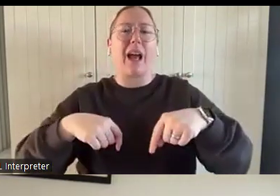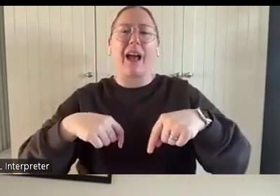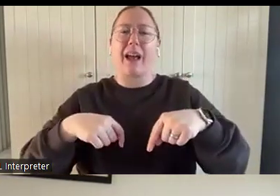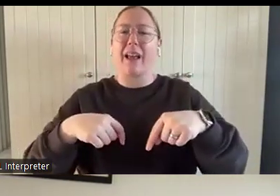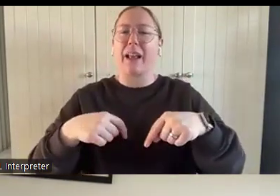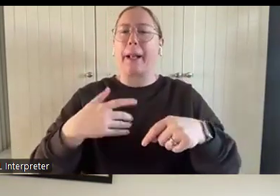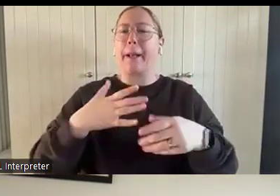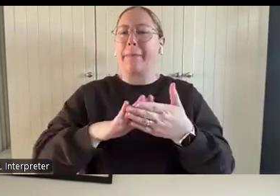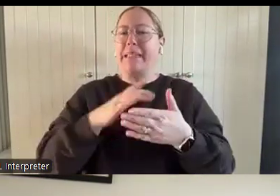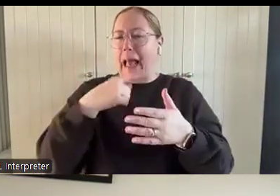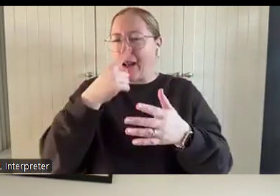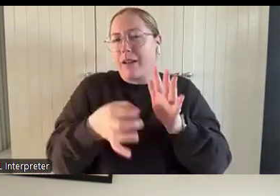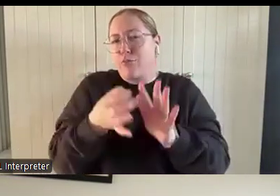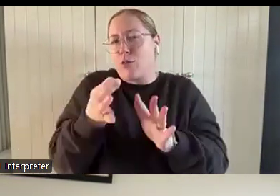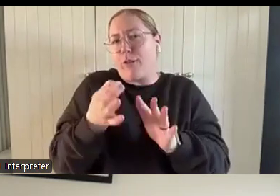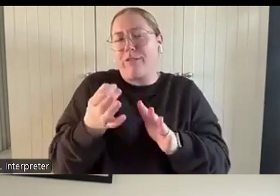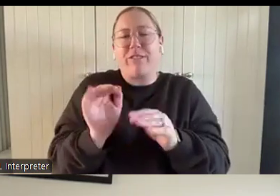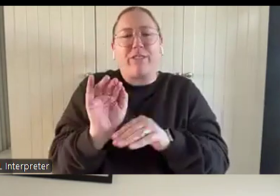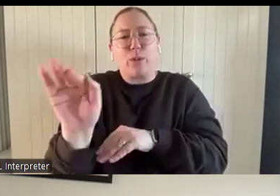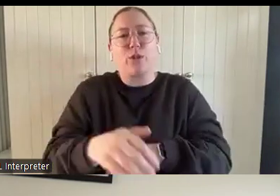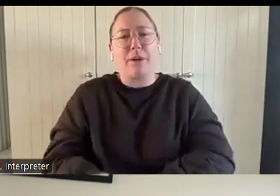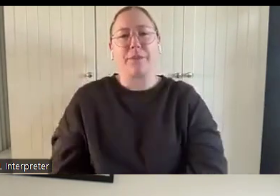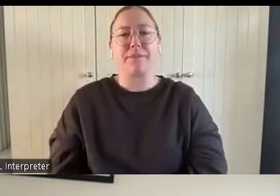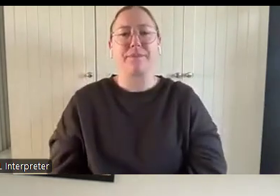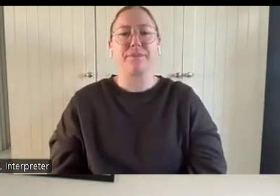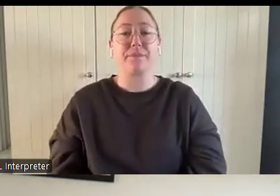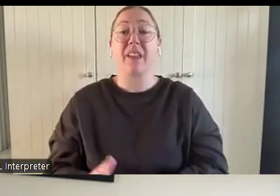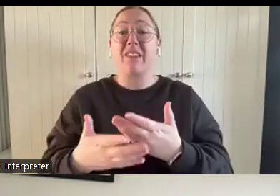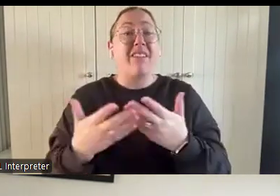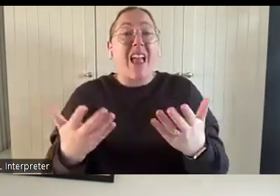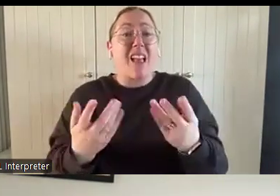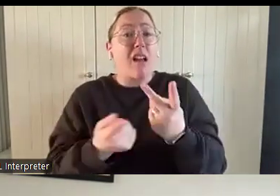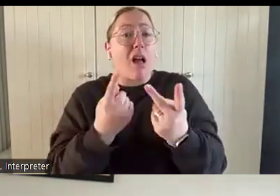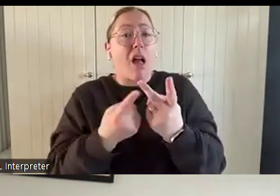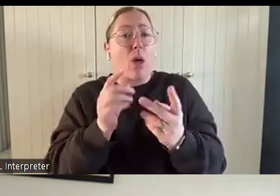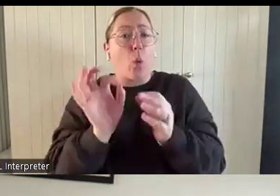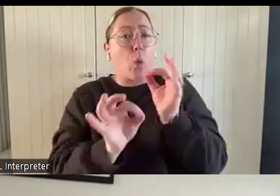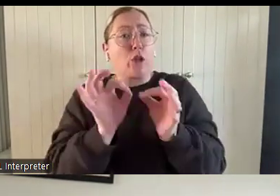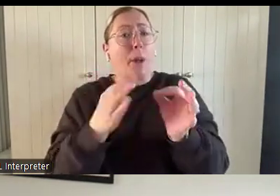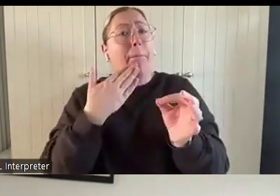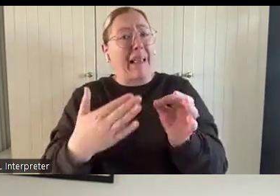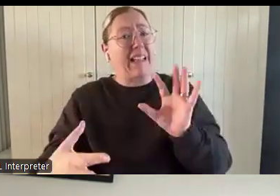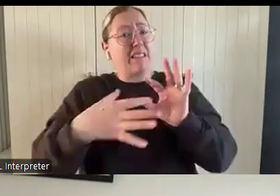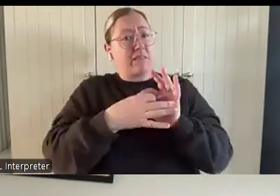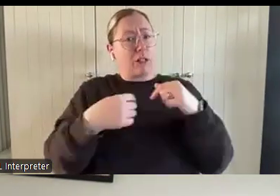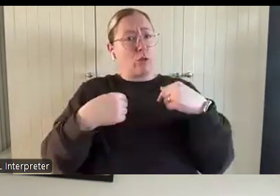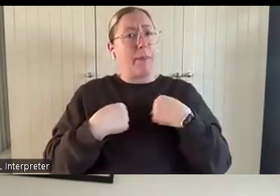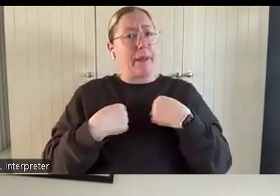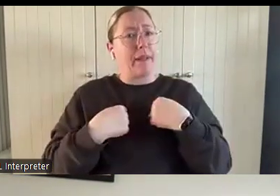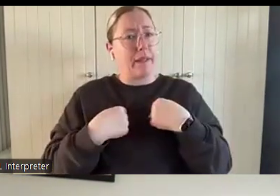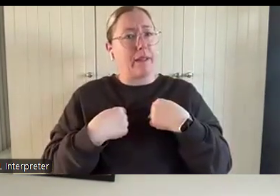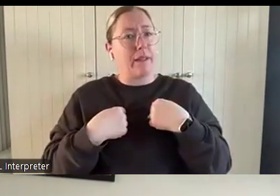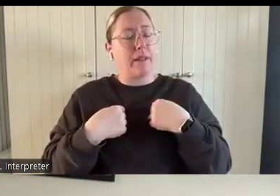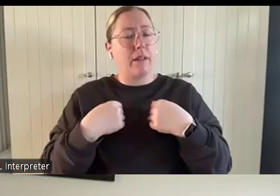we do as well. If you have any follow-up questions, like I mentioned, please feel free to get in touch with me, and we will send